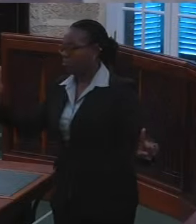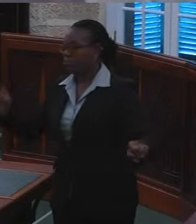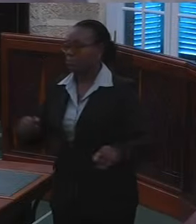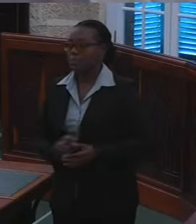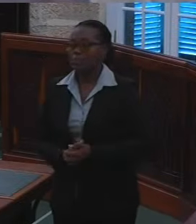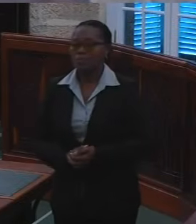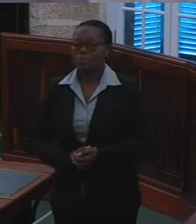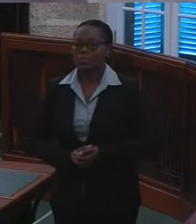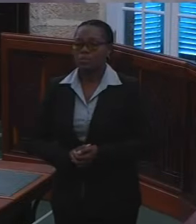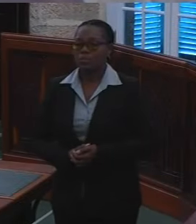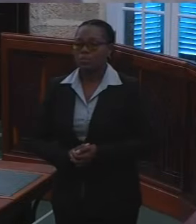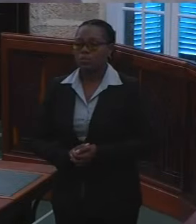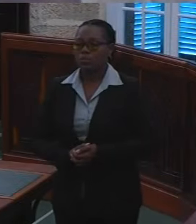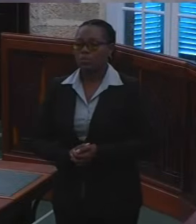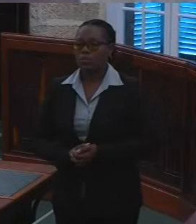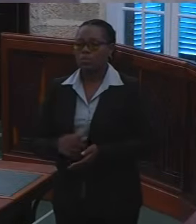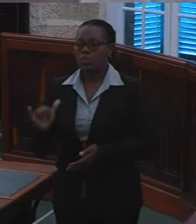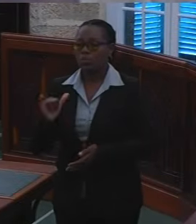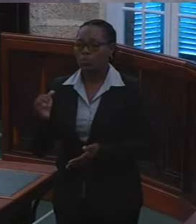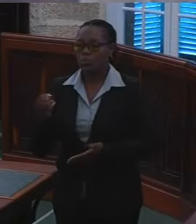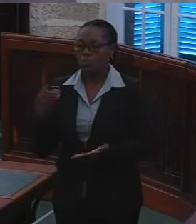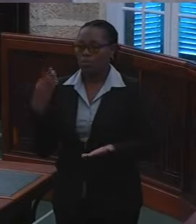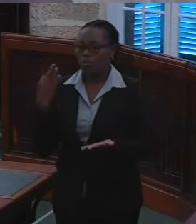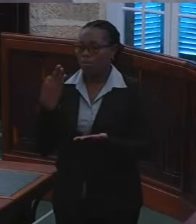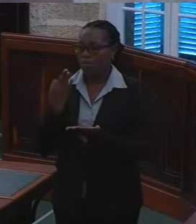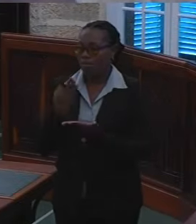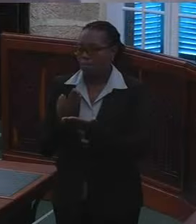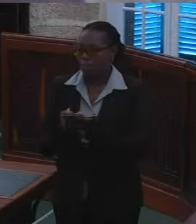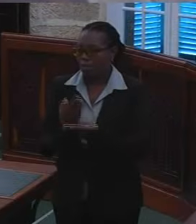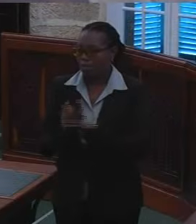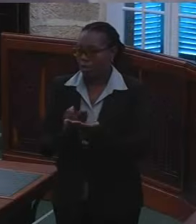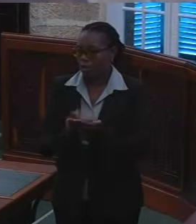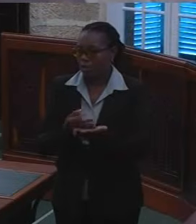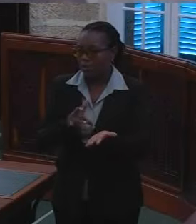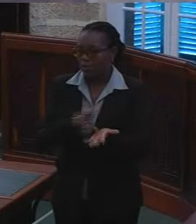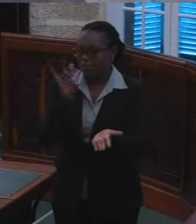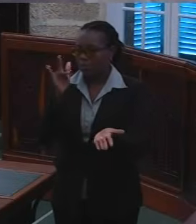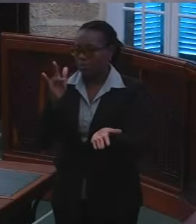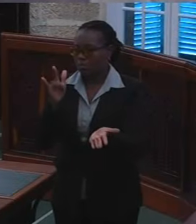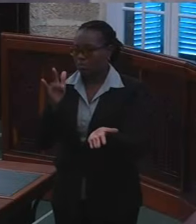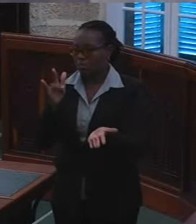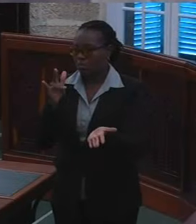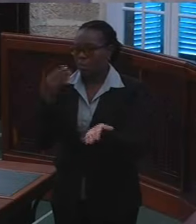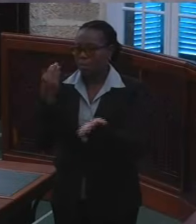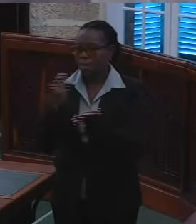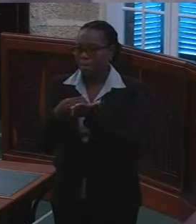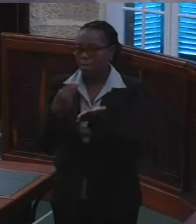and financial exploitation. Now, this is a serious thing in Barbados.